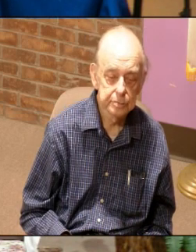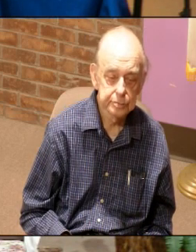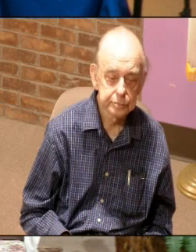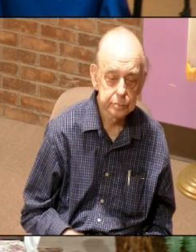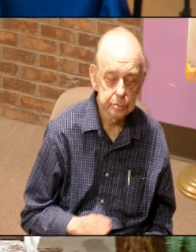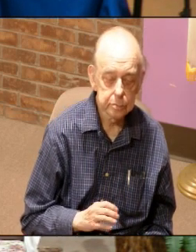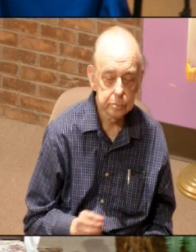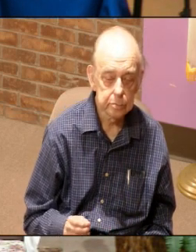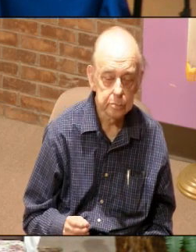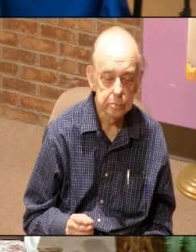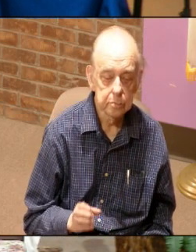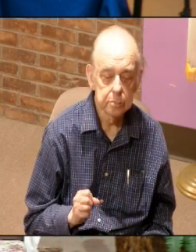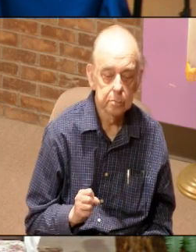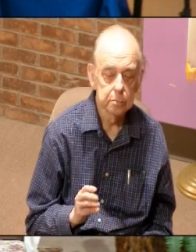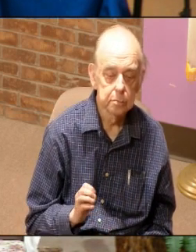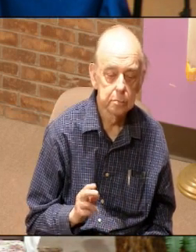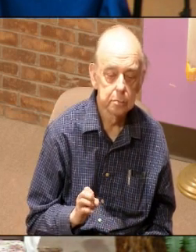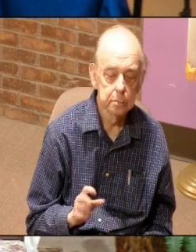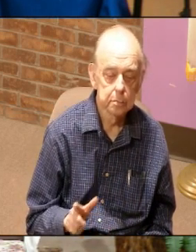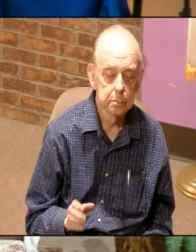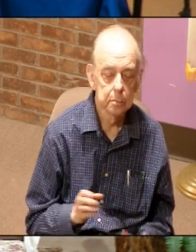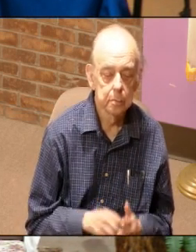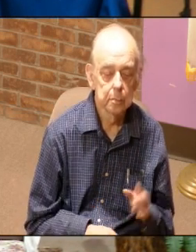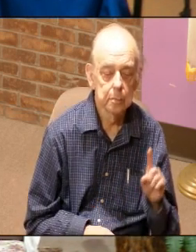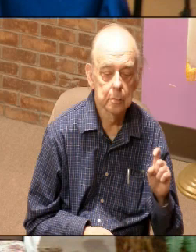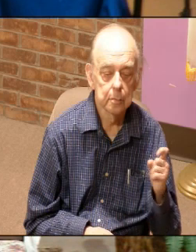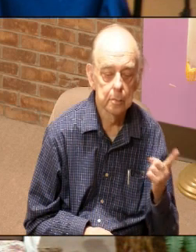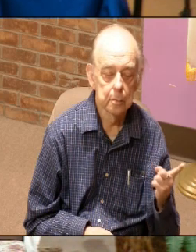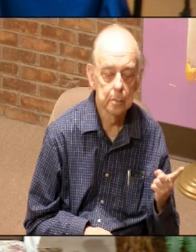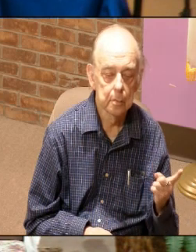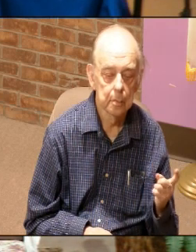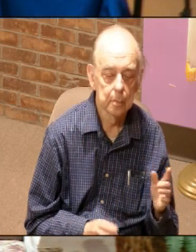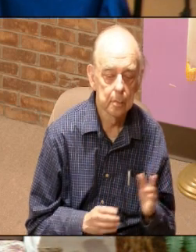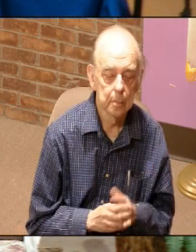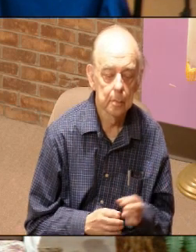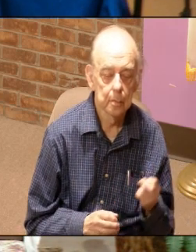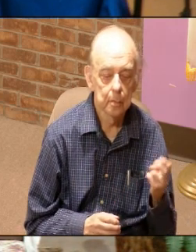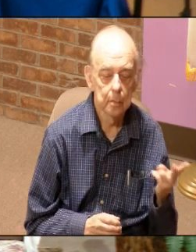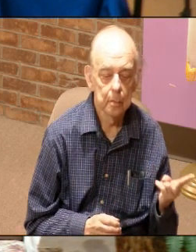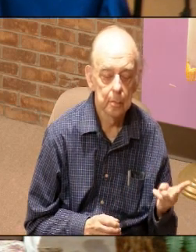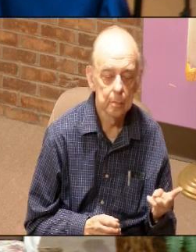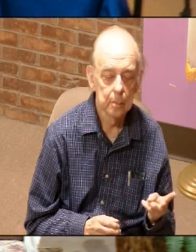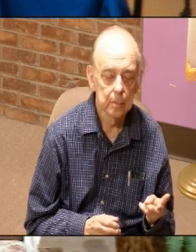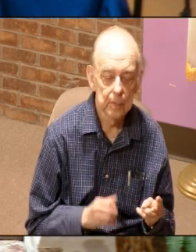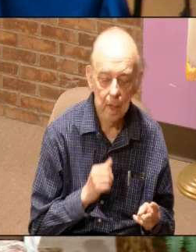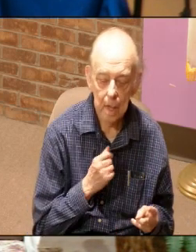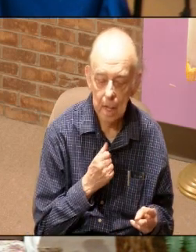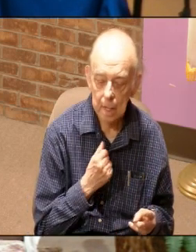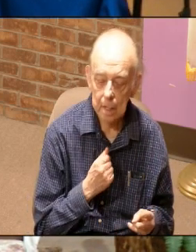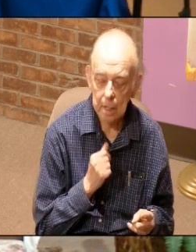And in Samuel chapter 11 and chapter 12, doesn't tell us much